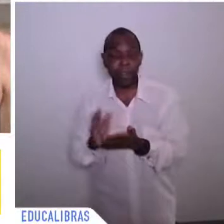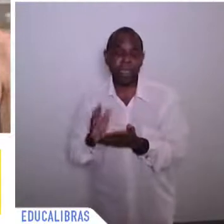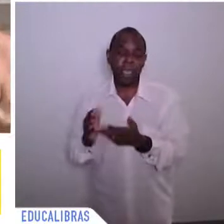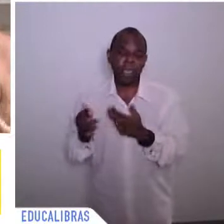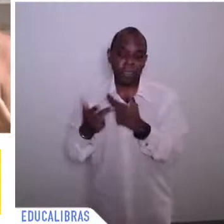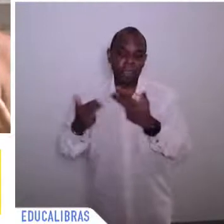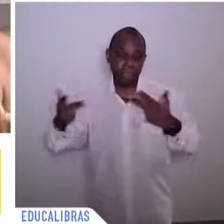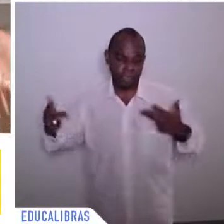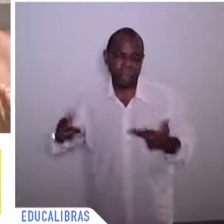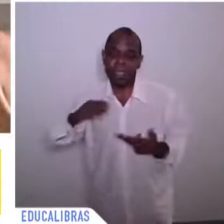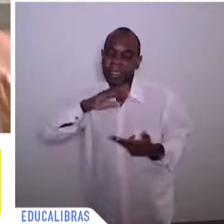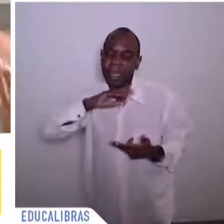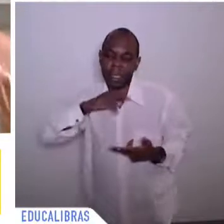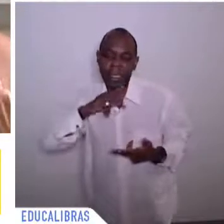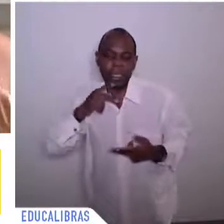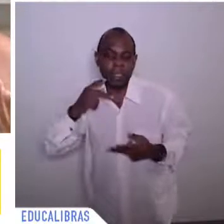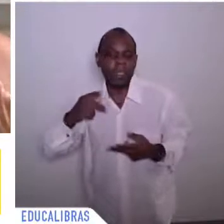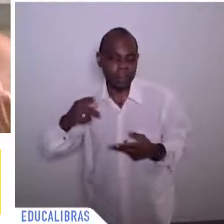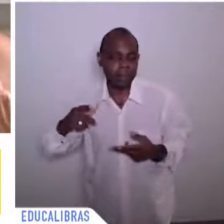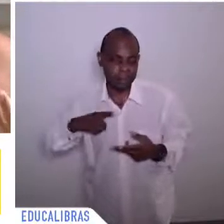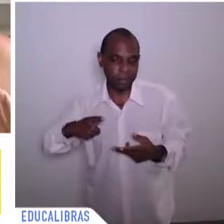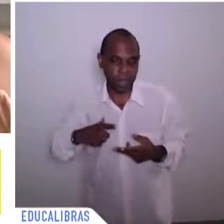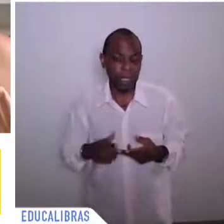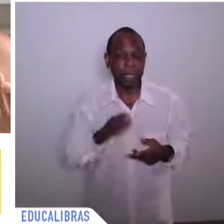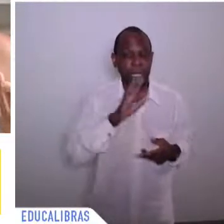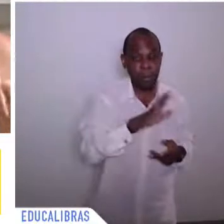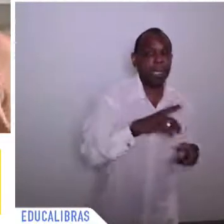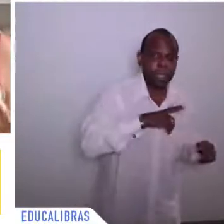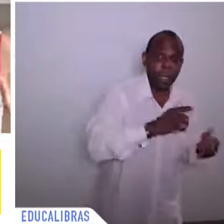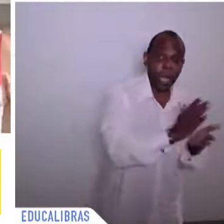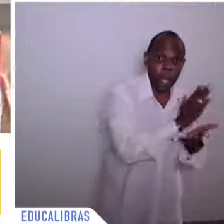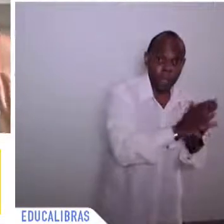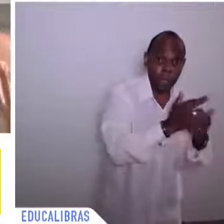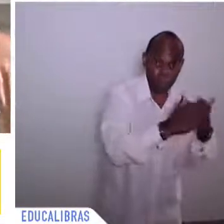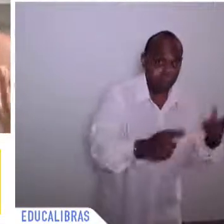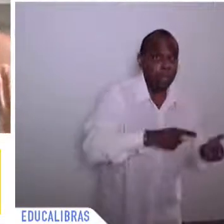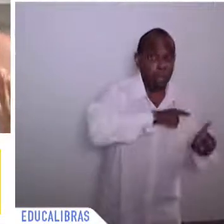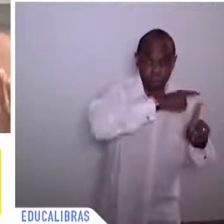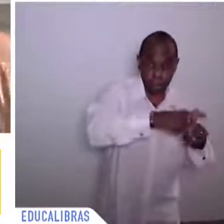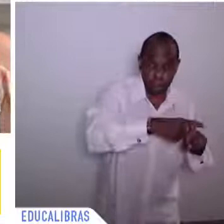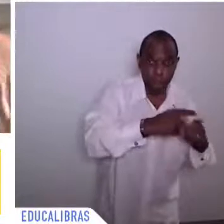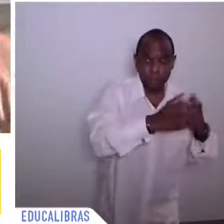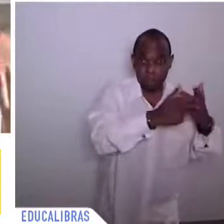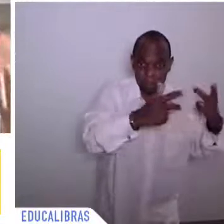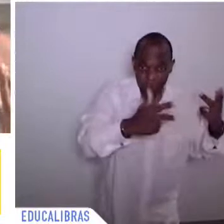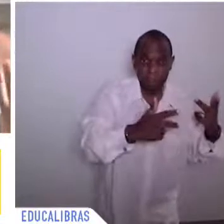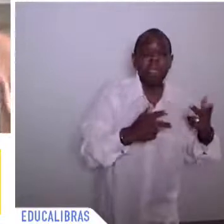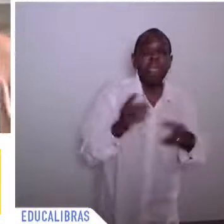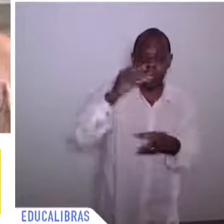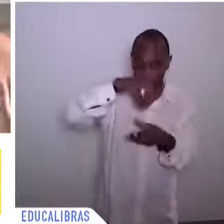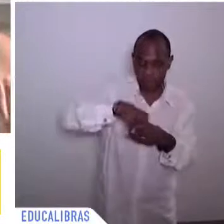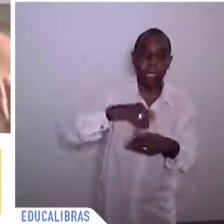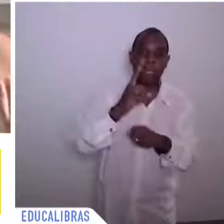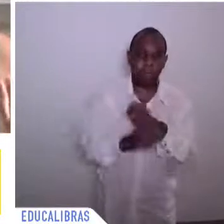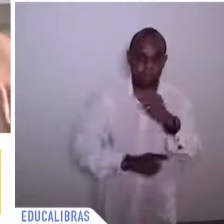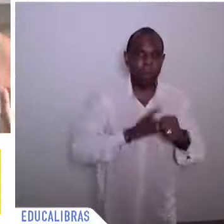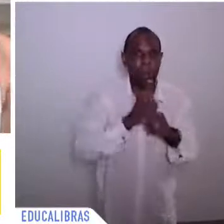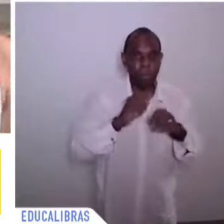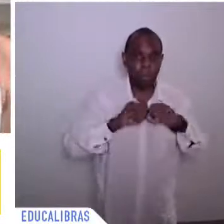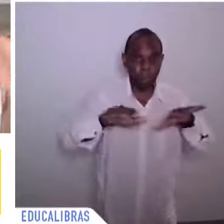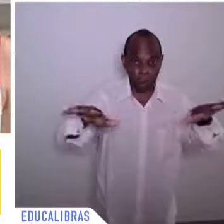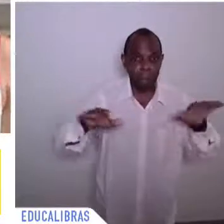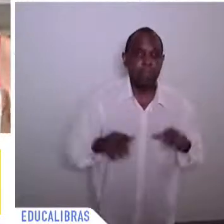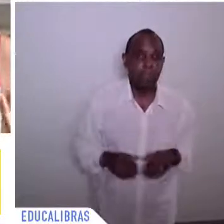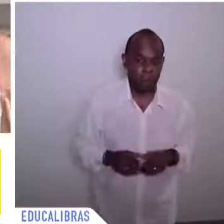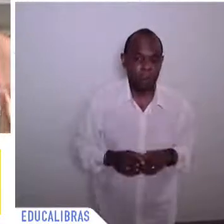imbecility, as Minister said, but they might also bring morality and diversity that you didn't see in the past. So